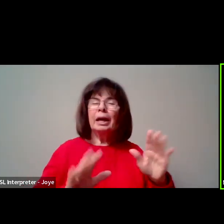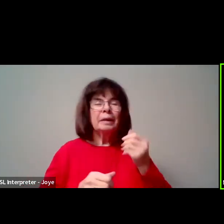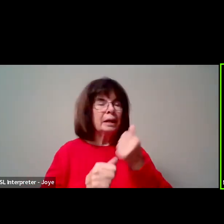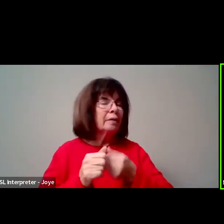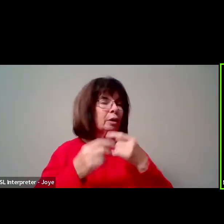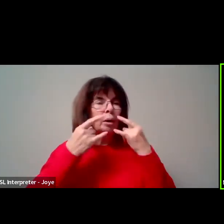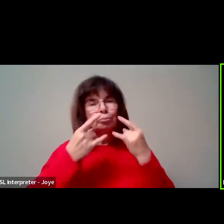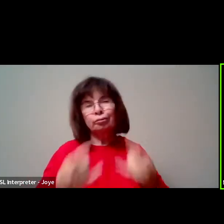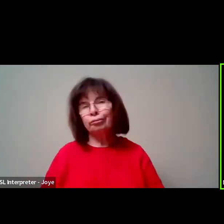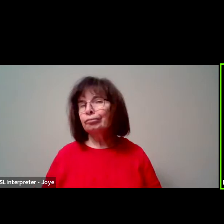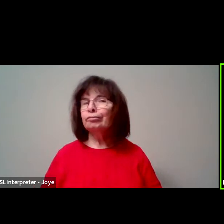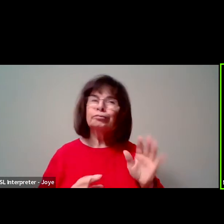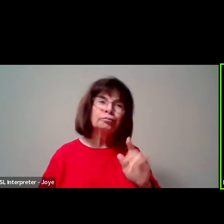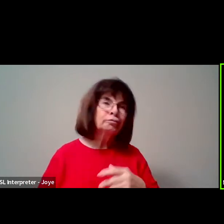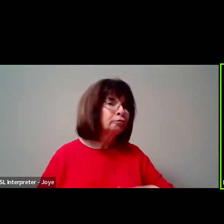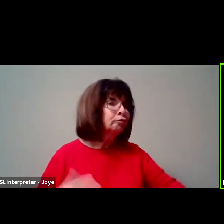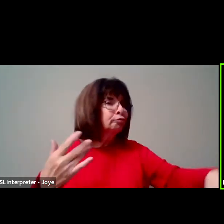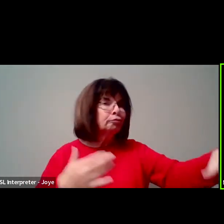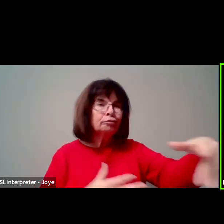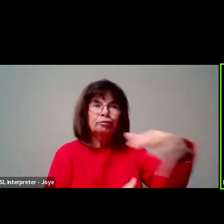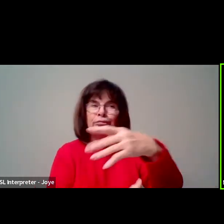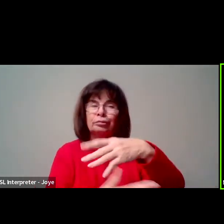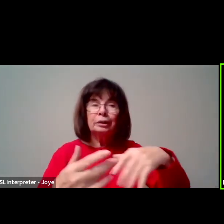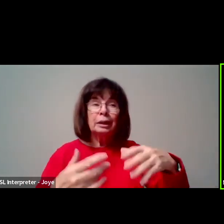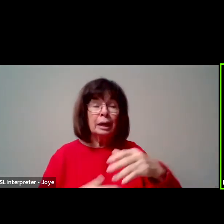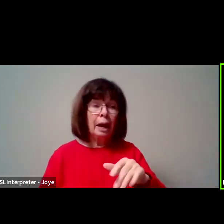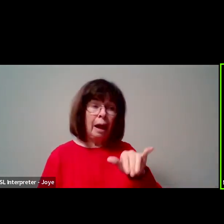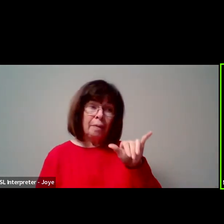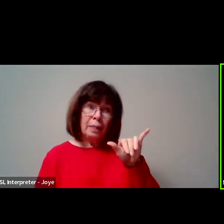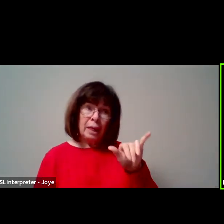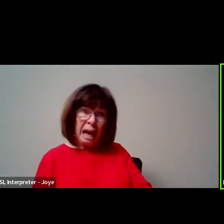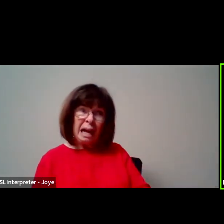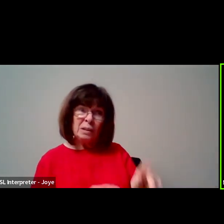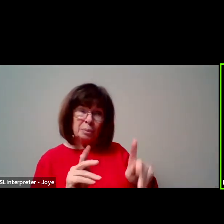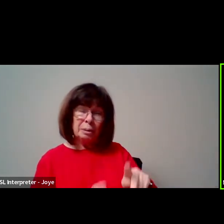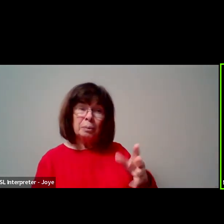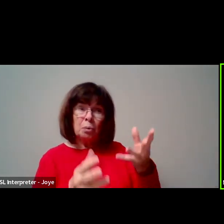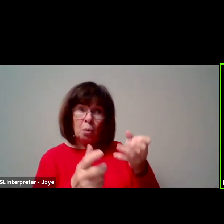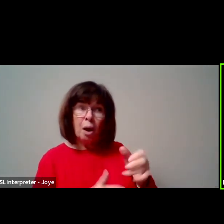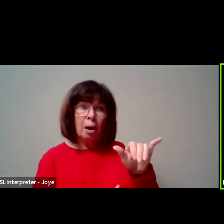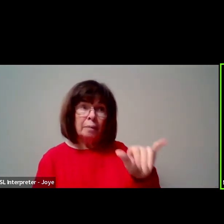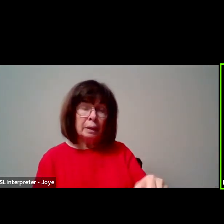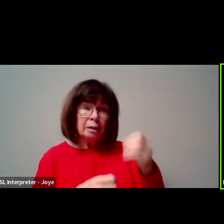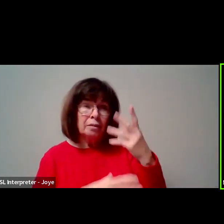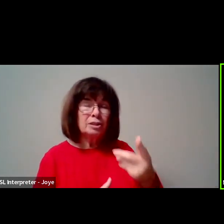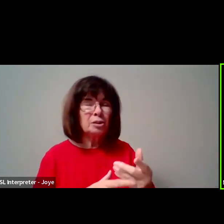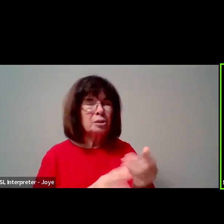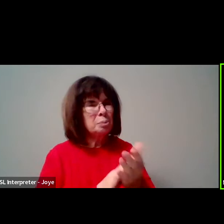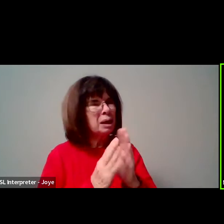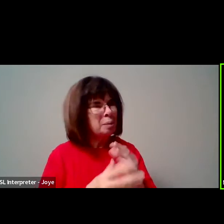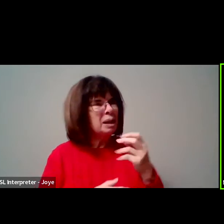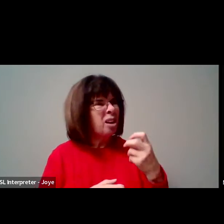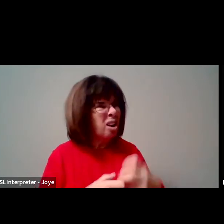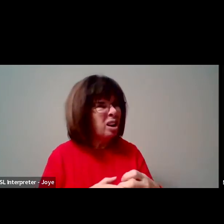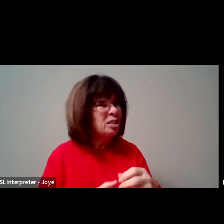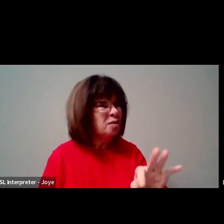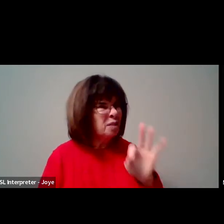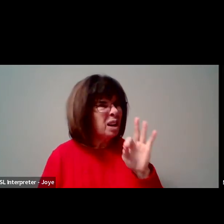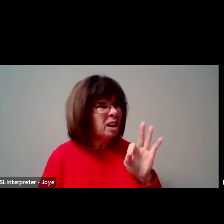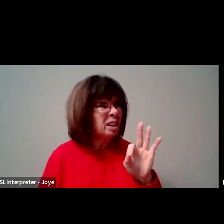masks. And those people want the information. It's just getting harder and harder to kind of come by.